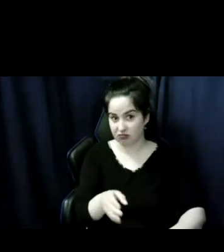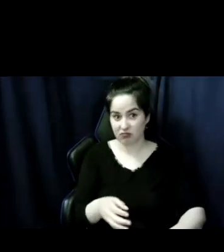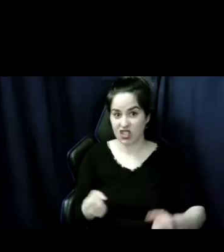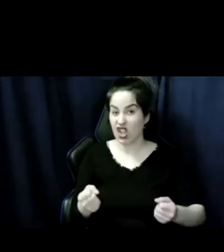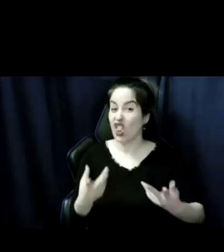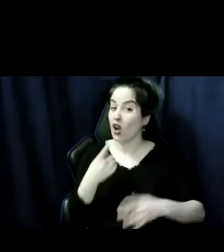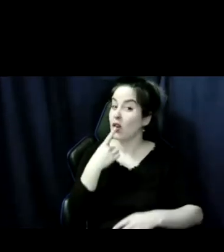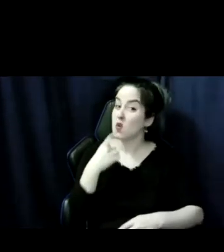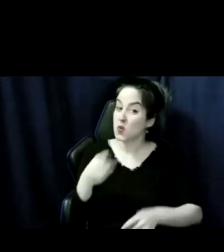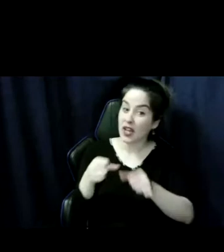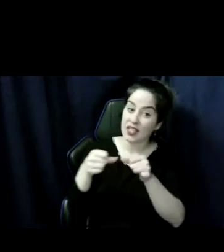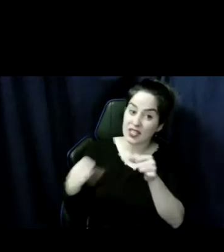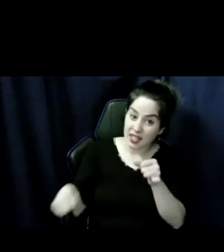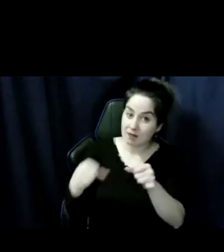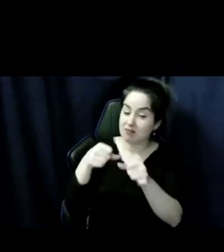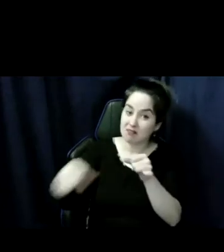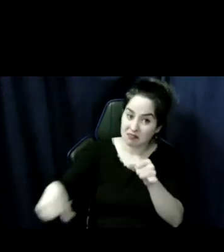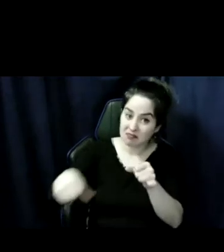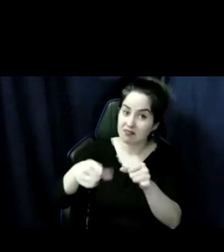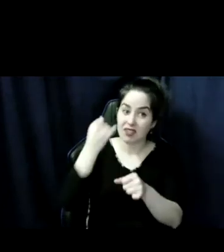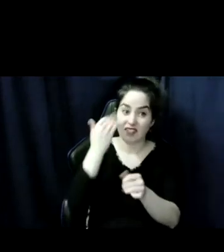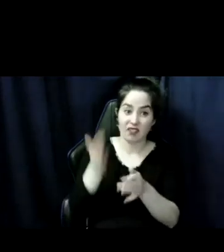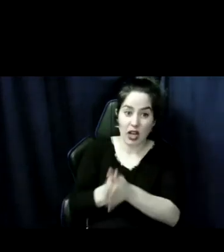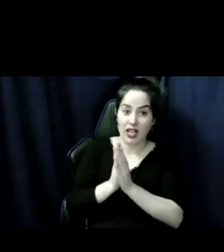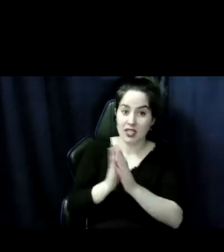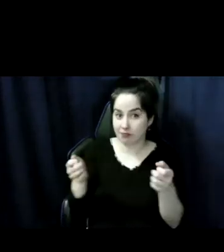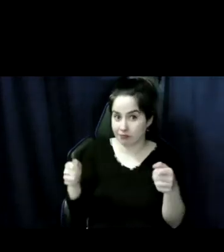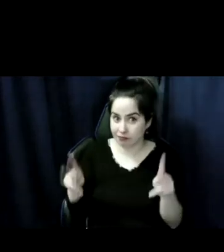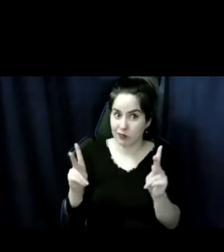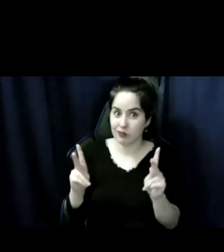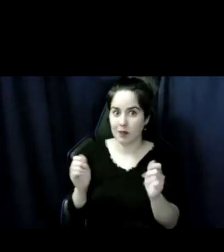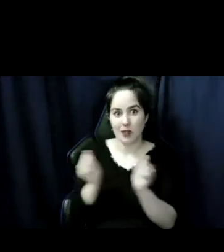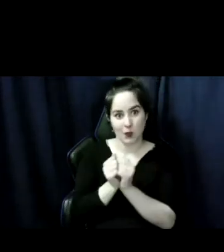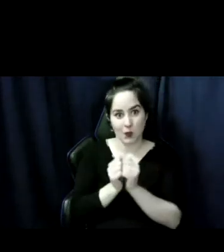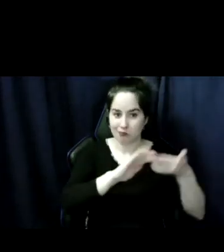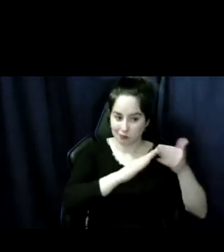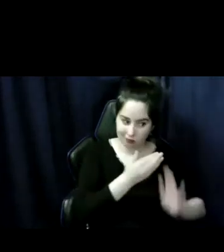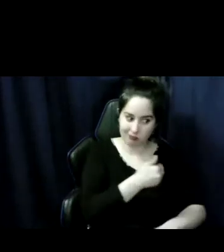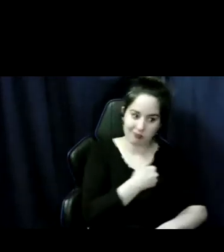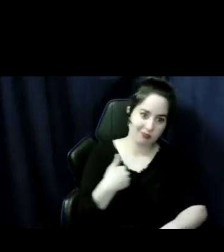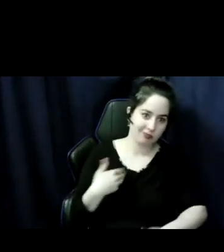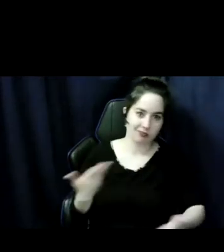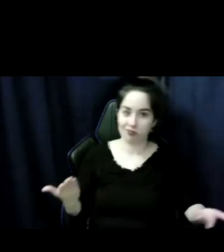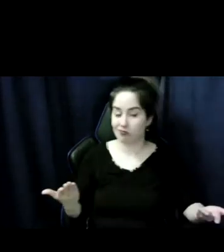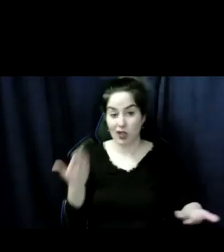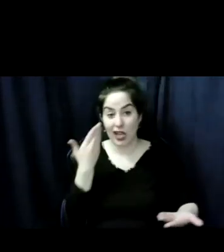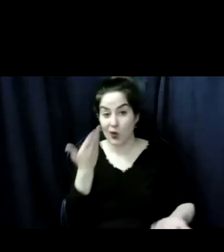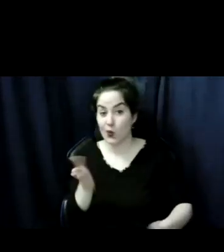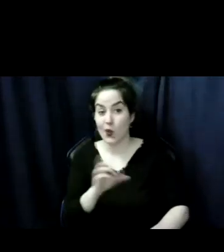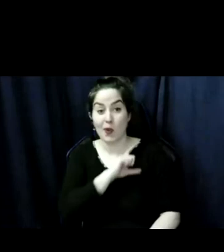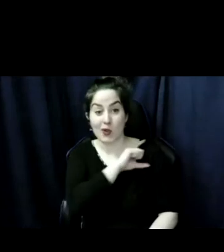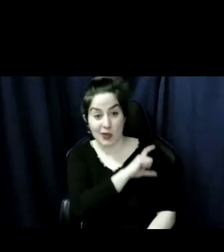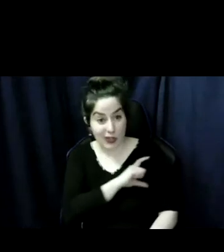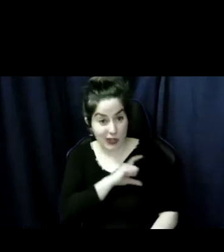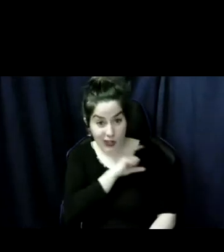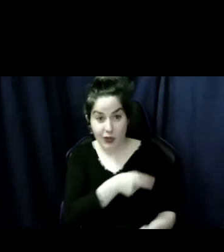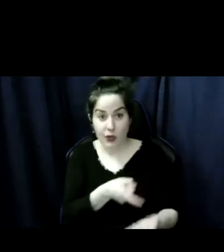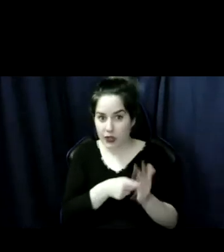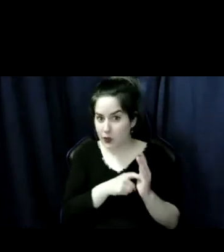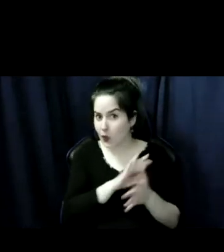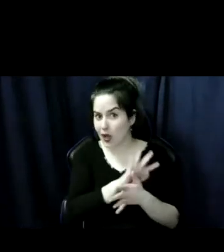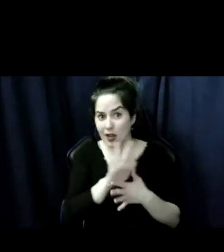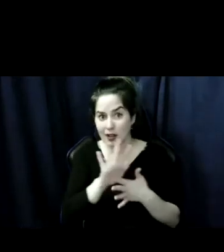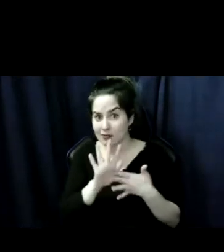have to go through when you're asking for permits with the City of Toronto. I don't know about if security is required at a park as it is required with